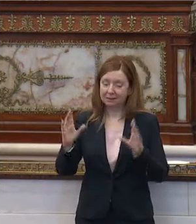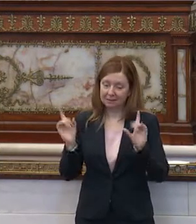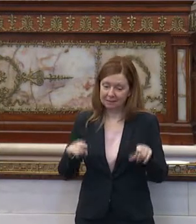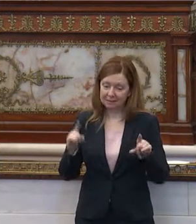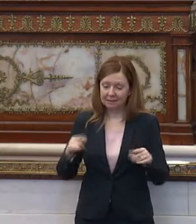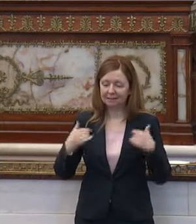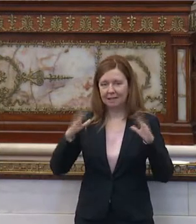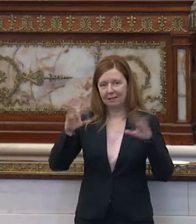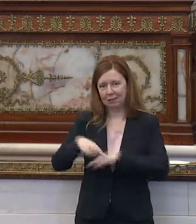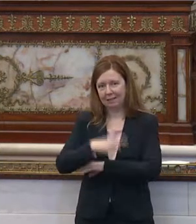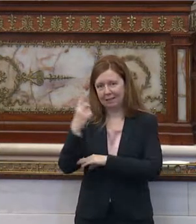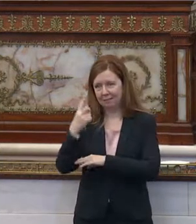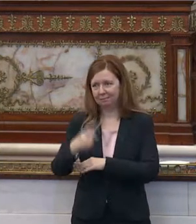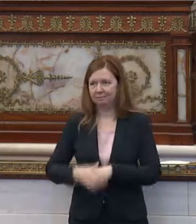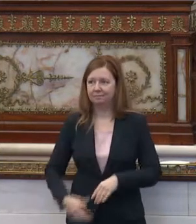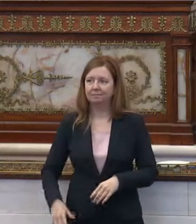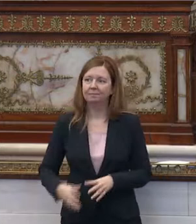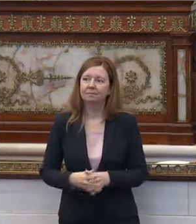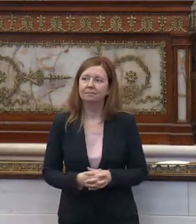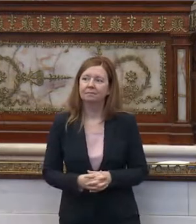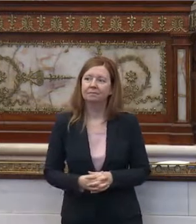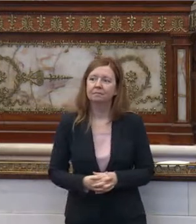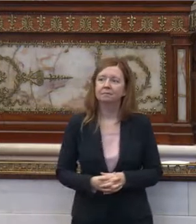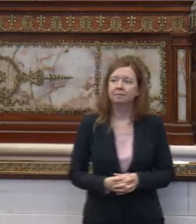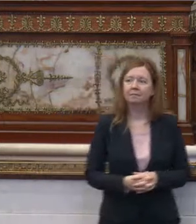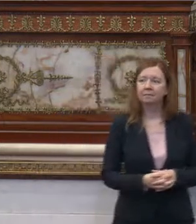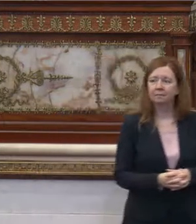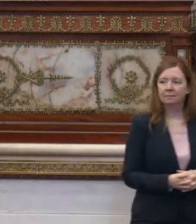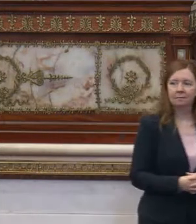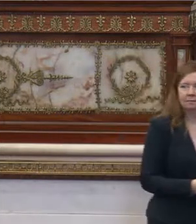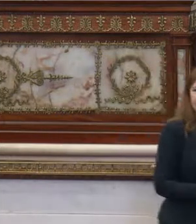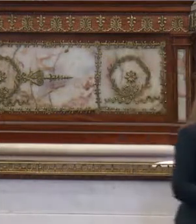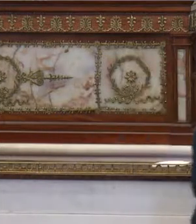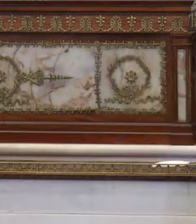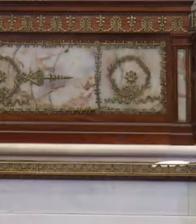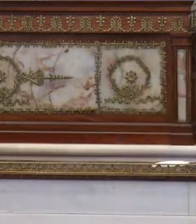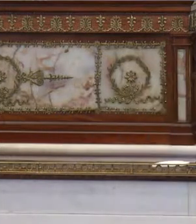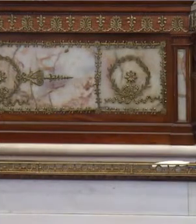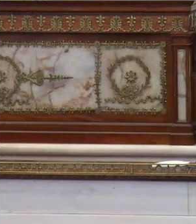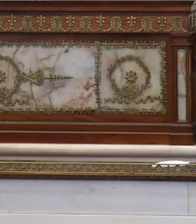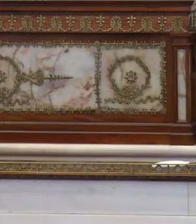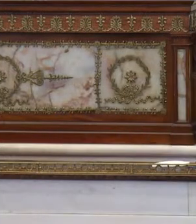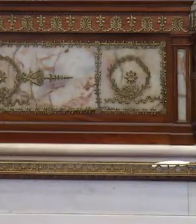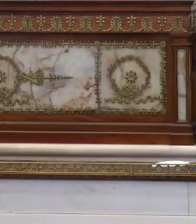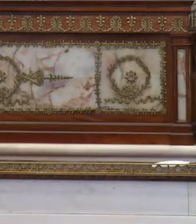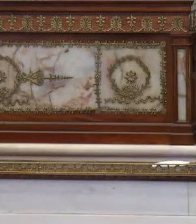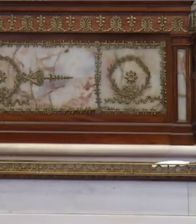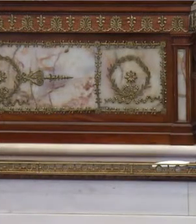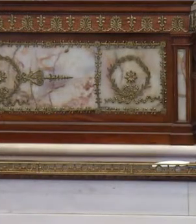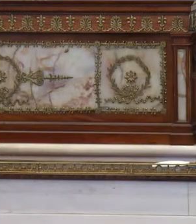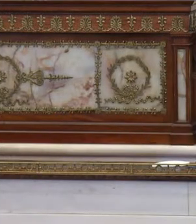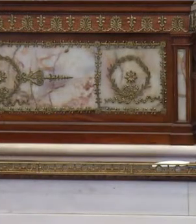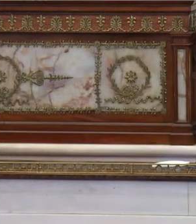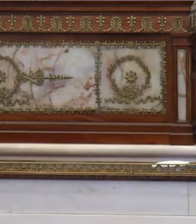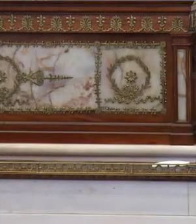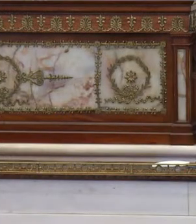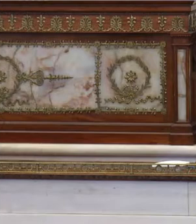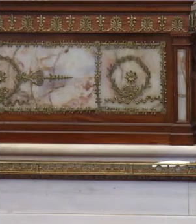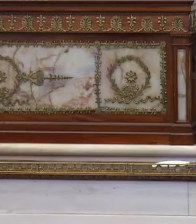and have a great day. Hello. Sure.